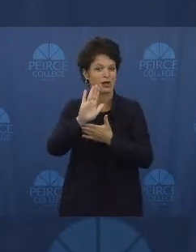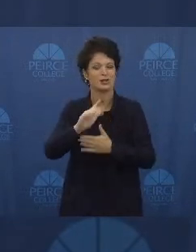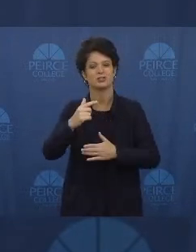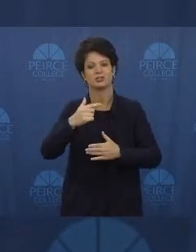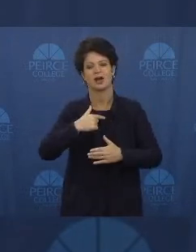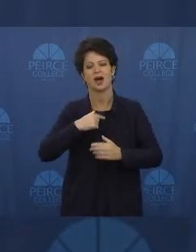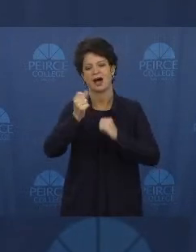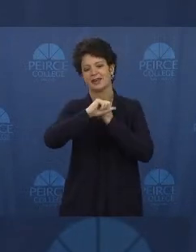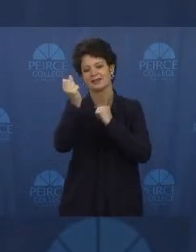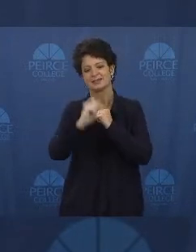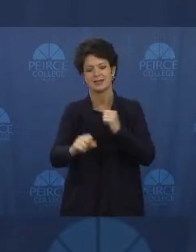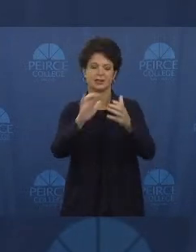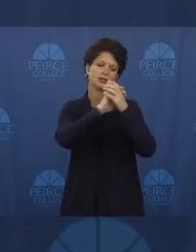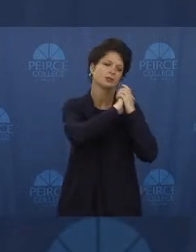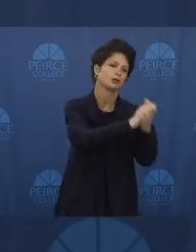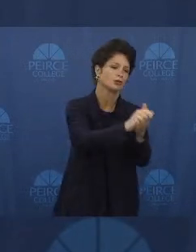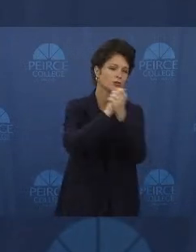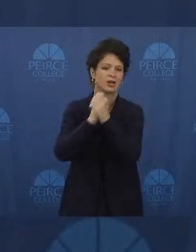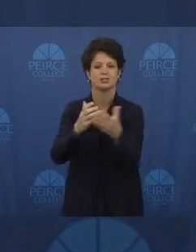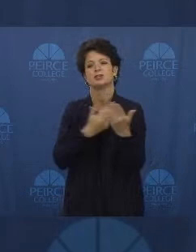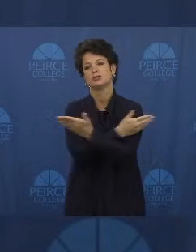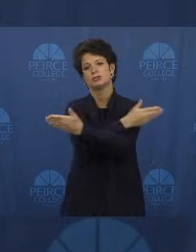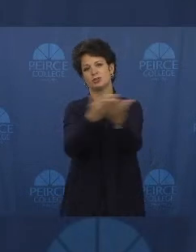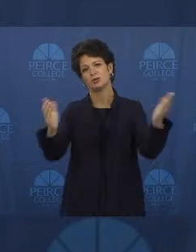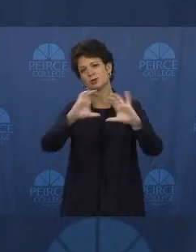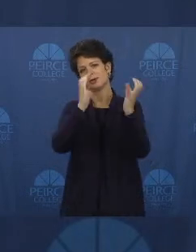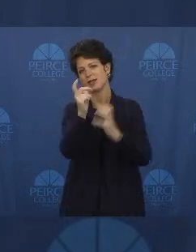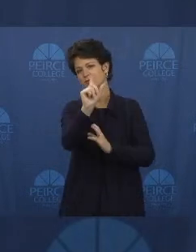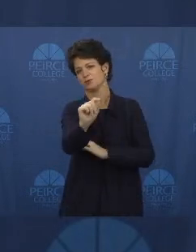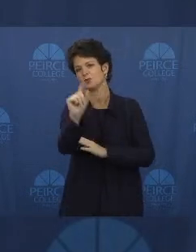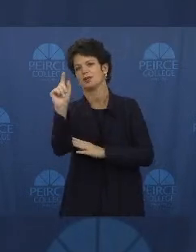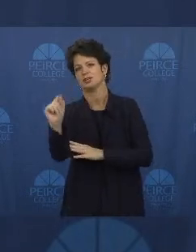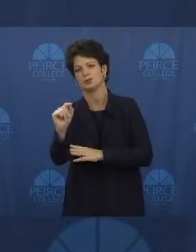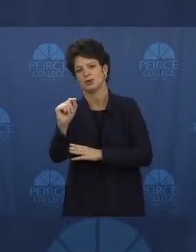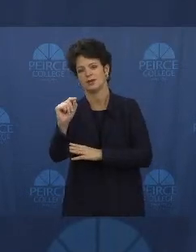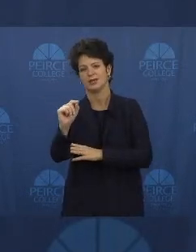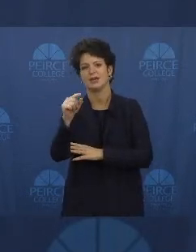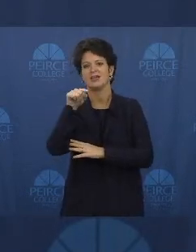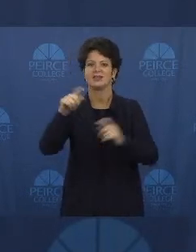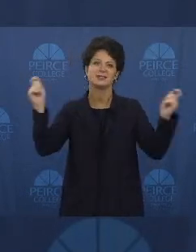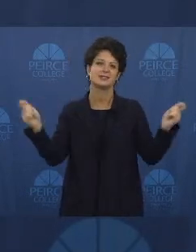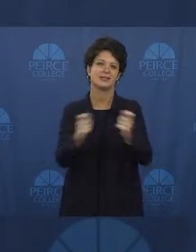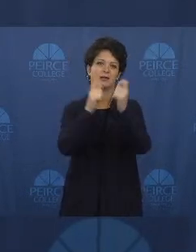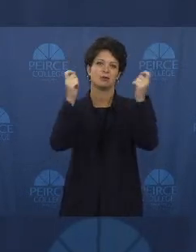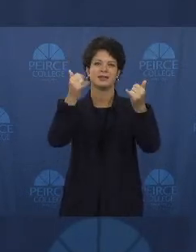I extend congratulations to the class of 2020. These